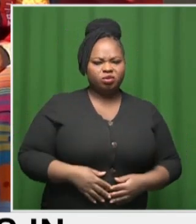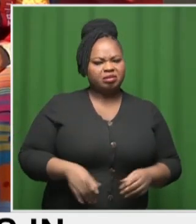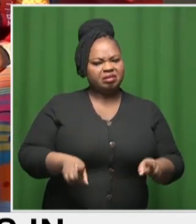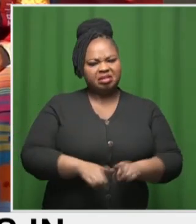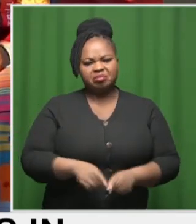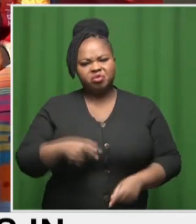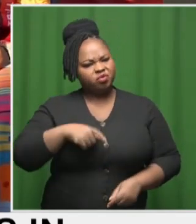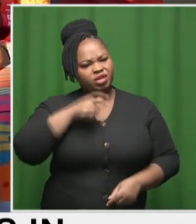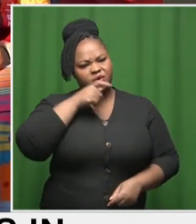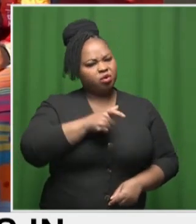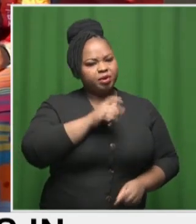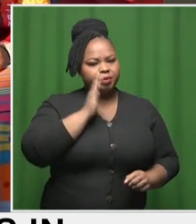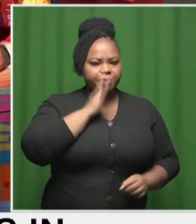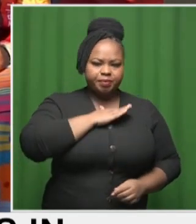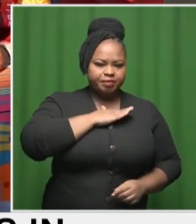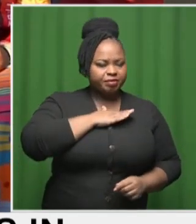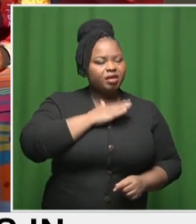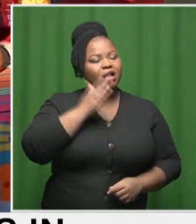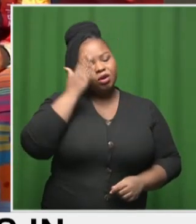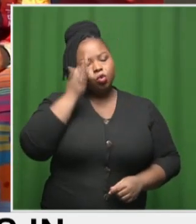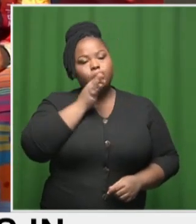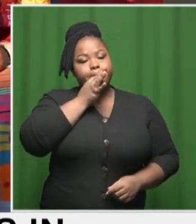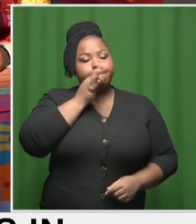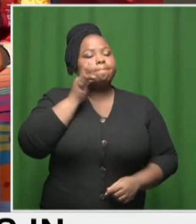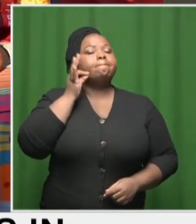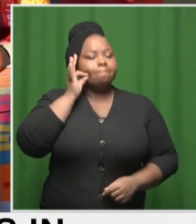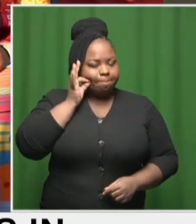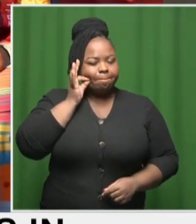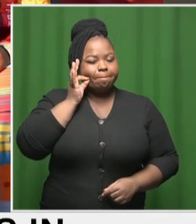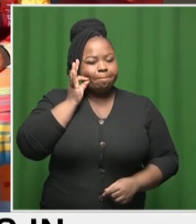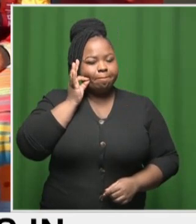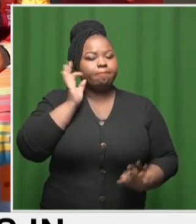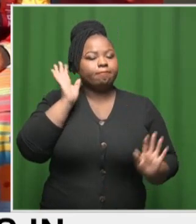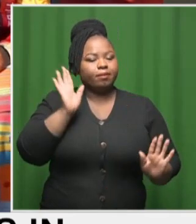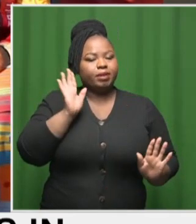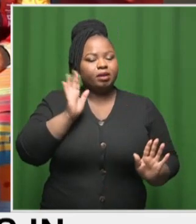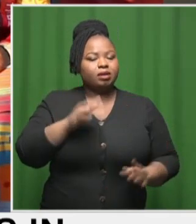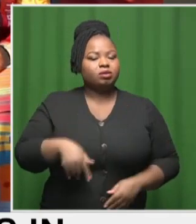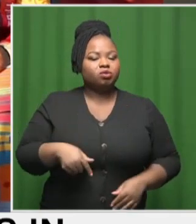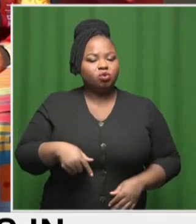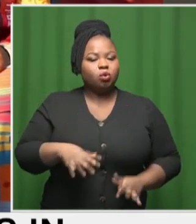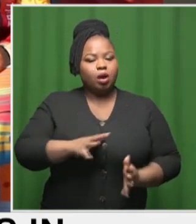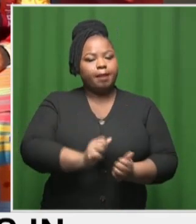haven't commented. I know you haven't commented. You've kept it very close to you, very